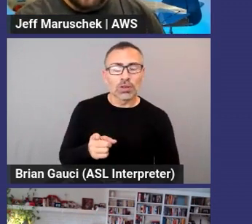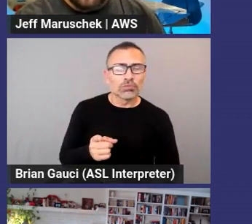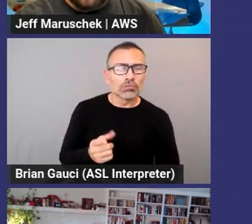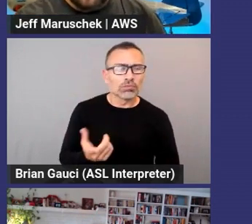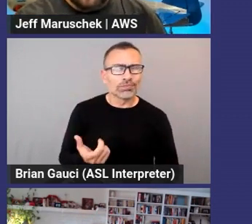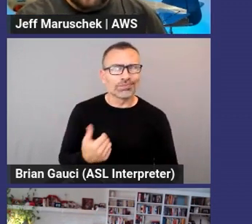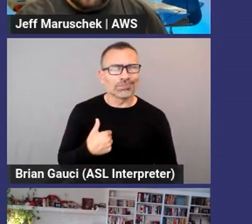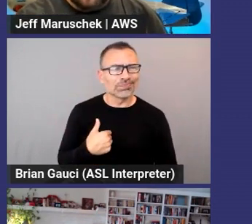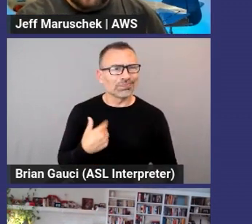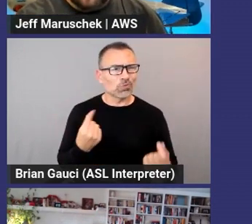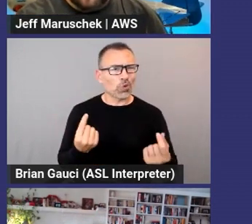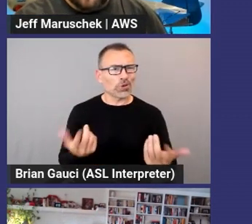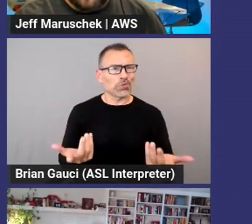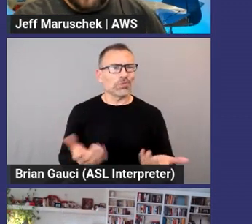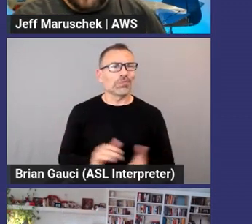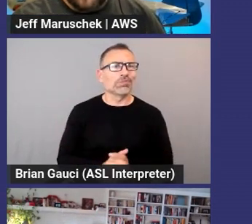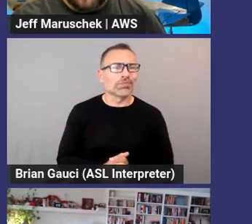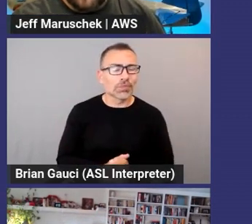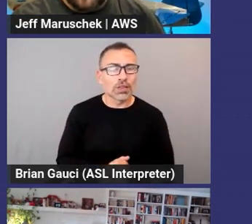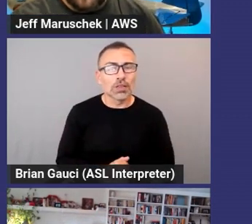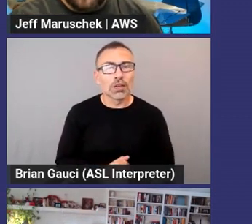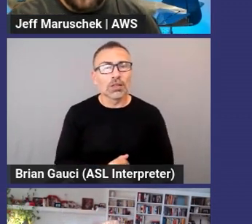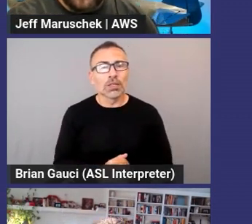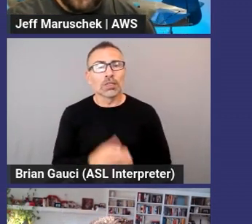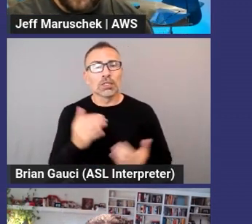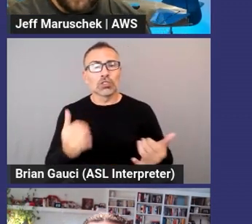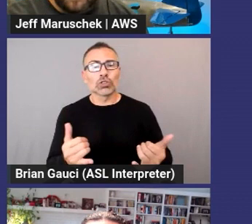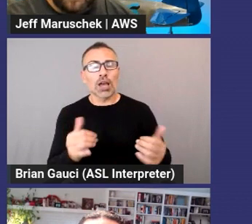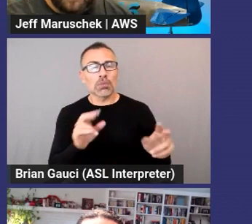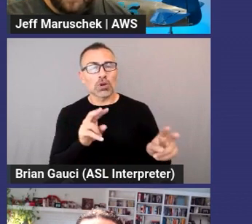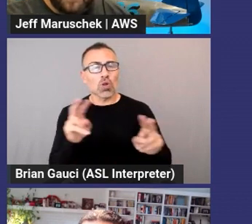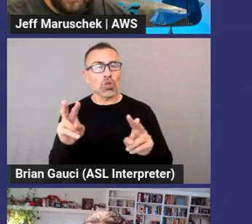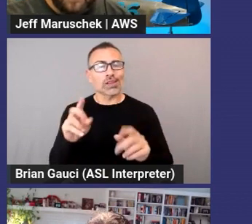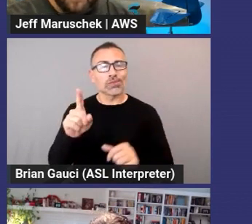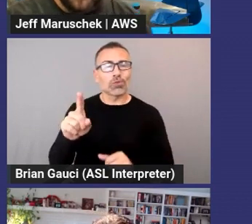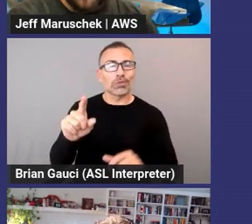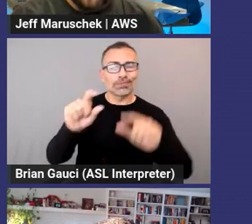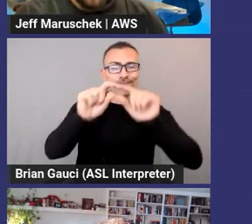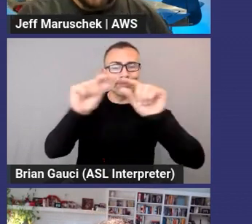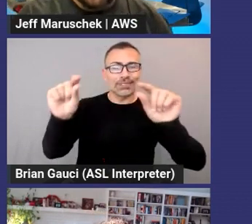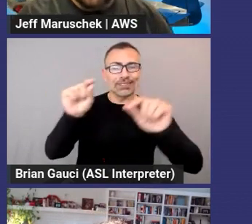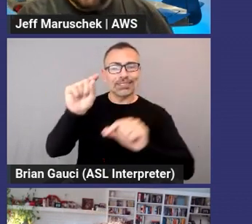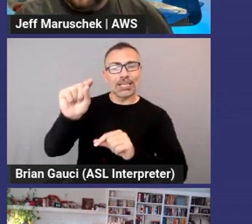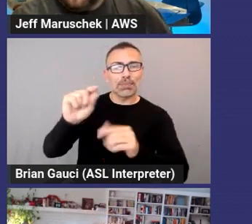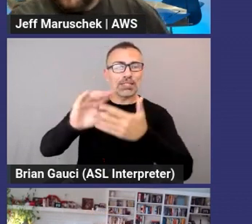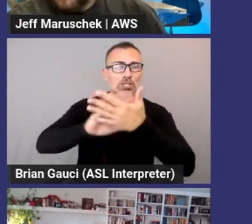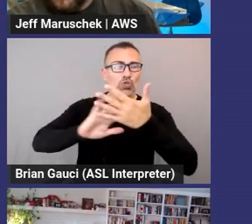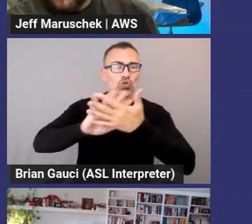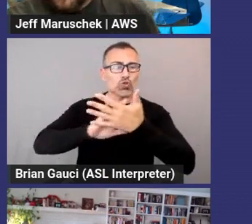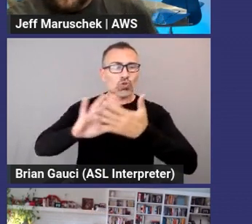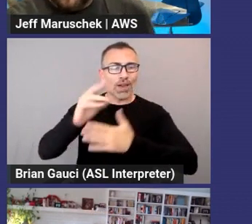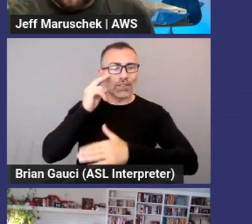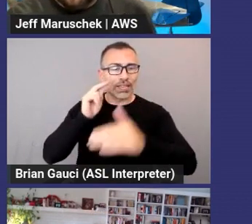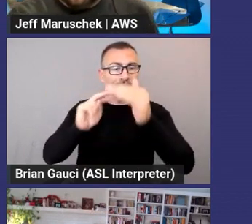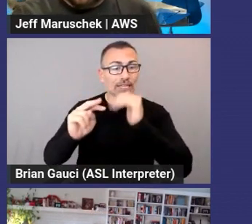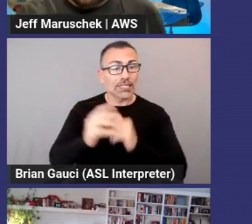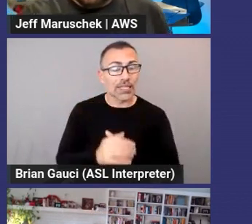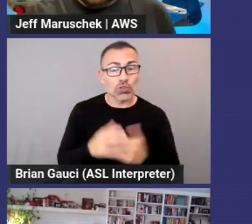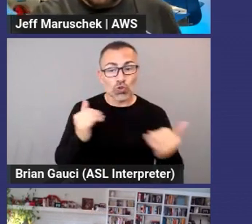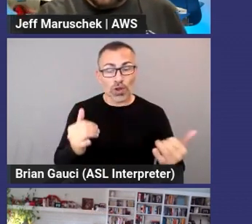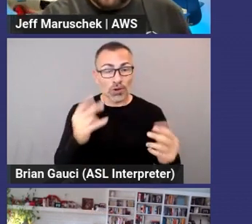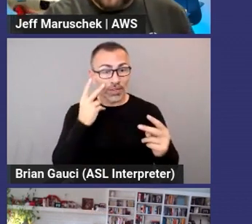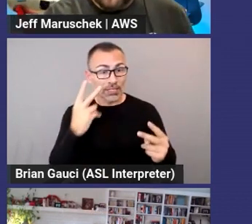about this problem? So I'll jump to Traffic Insights tab. This tab gives me a quick overview of the overall